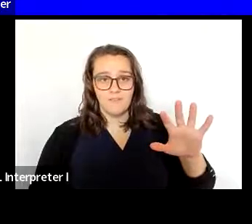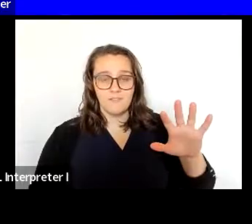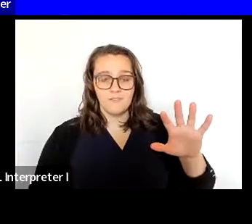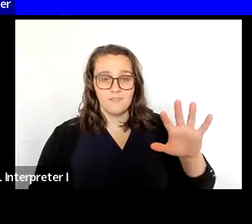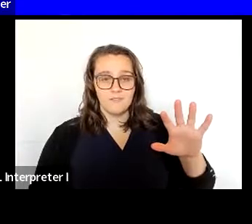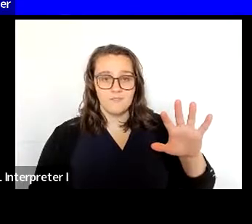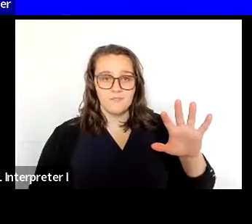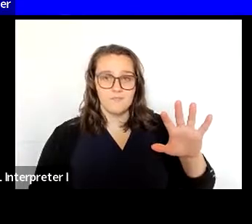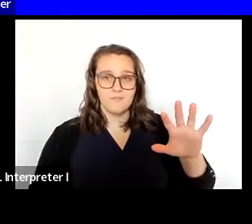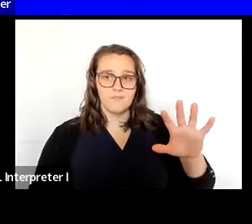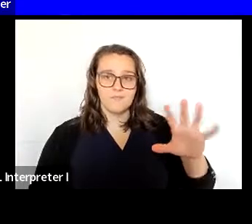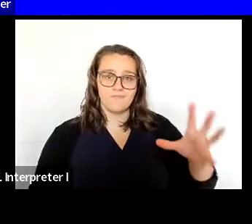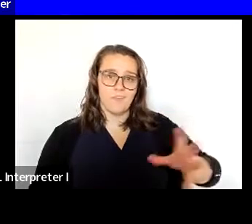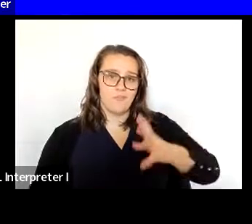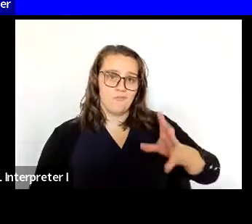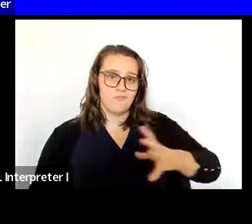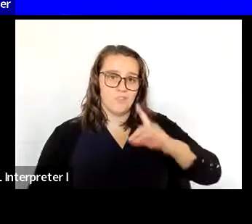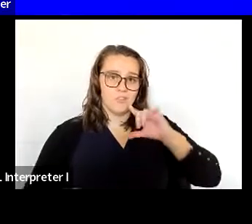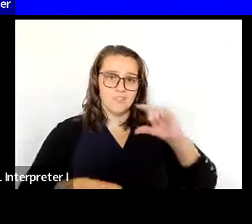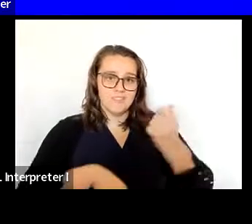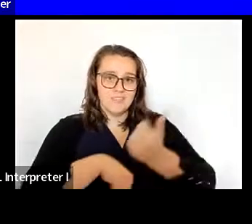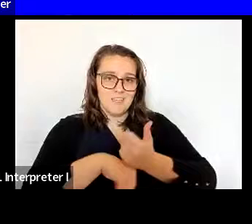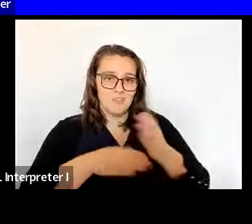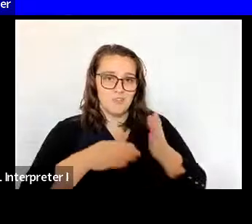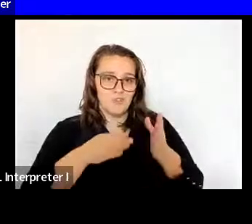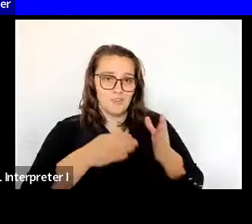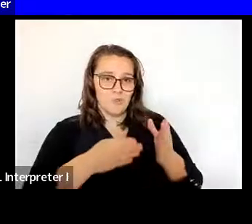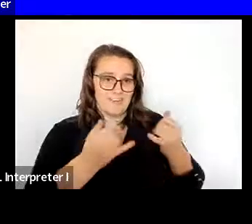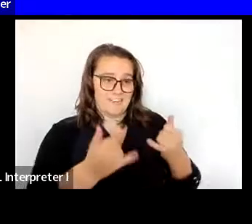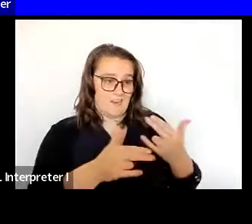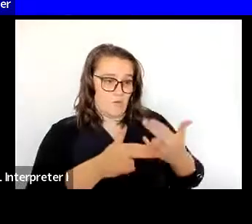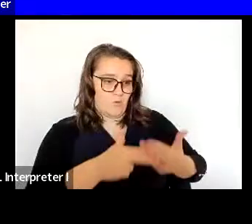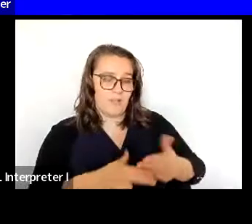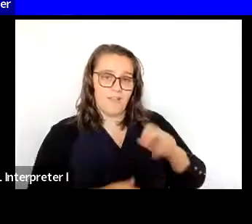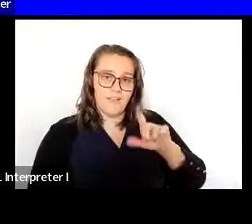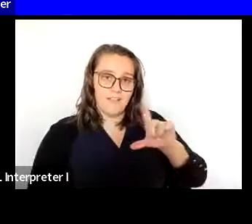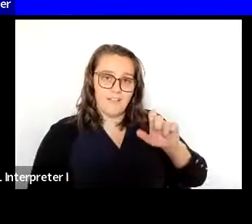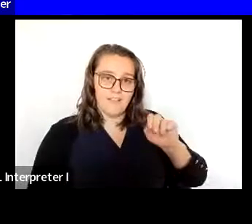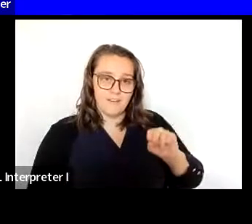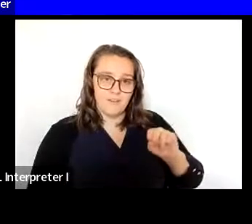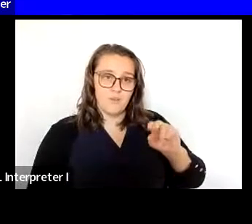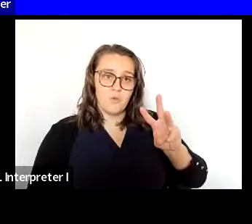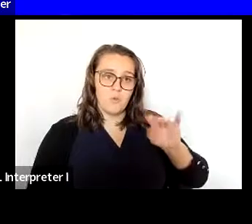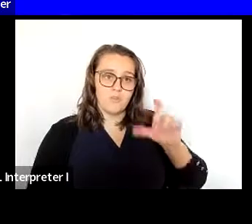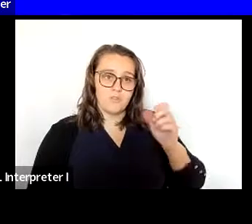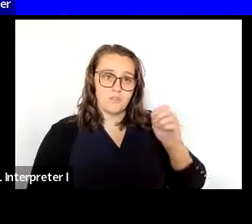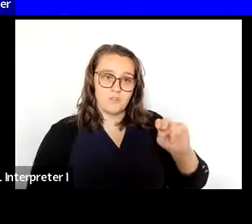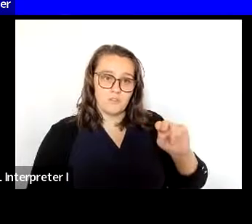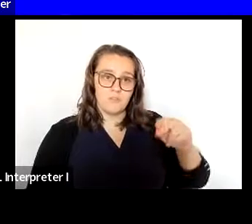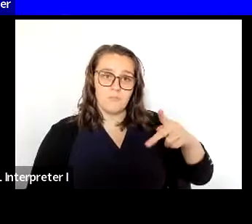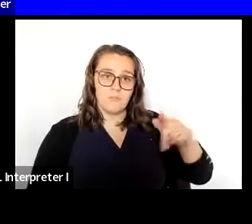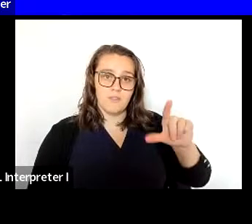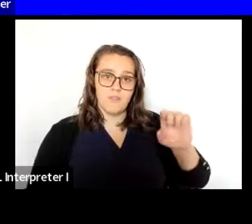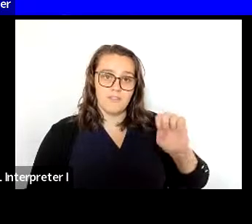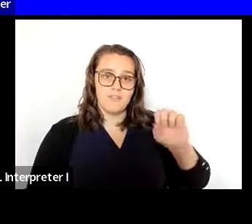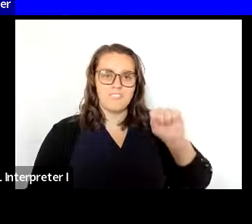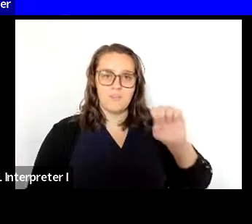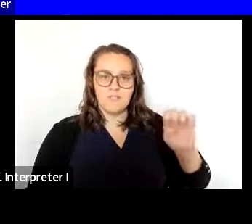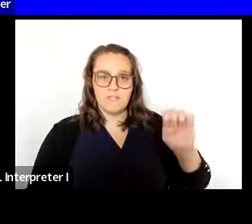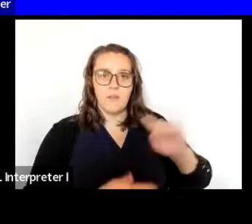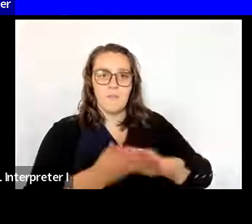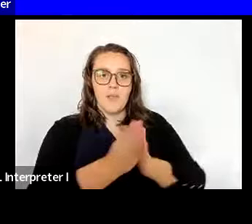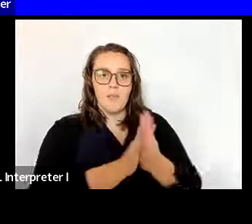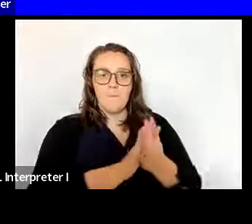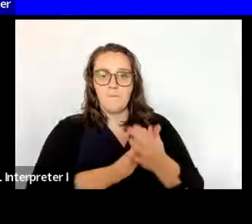would officially redesignate the street now known as Ellen Wilson Place Southeast to be Navy